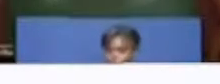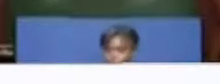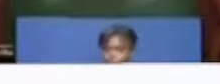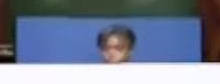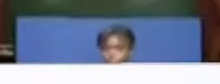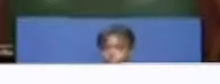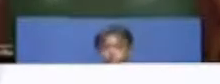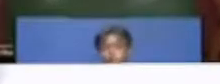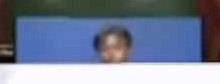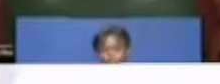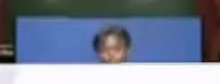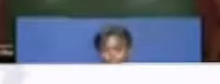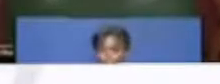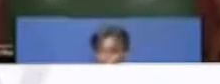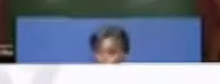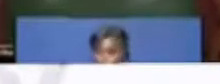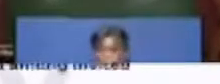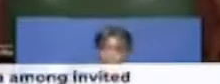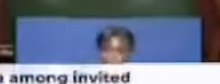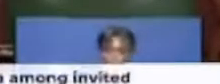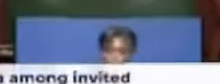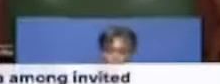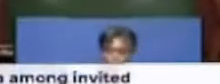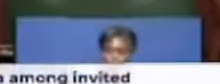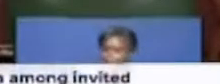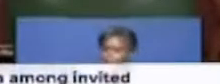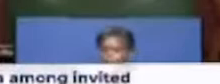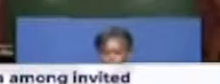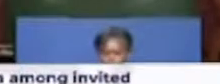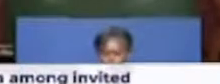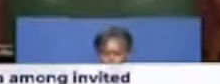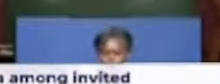nutrition services. In addition, investment